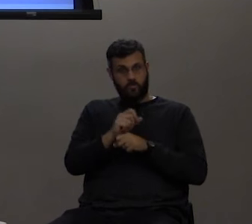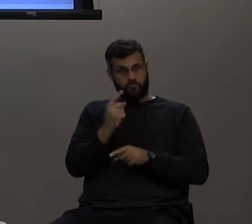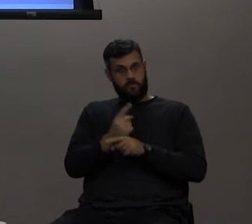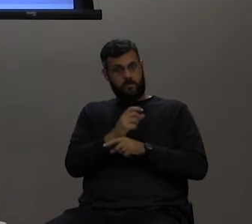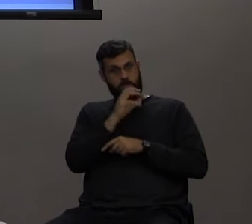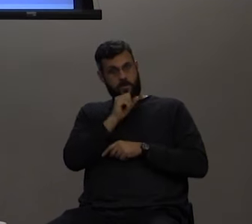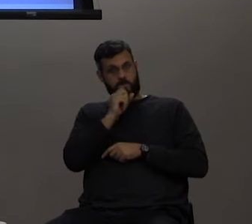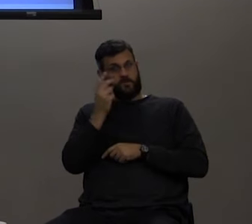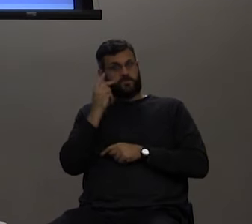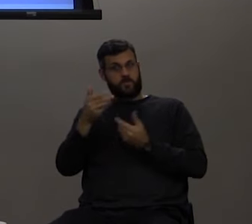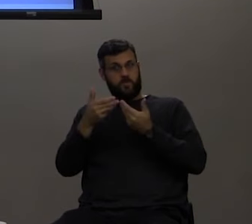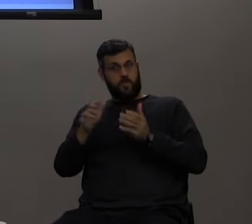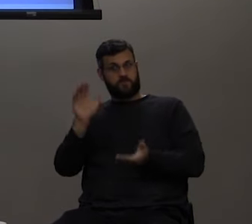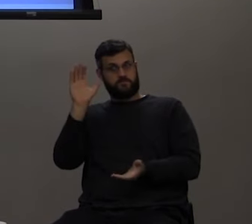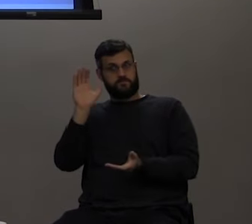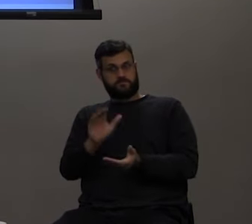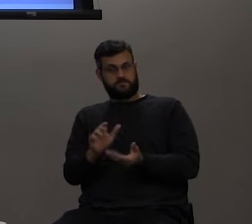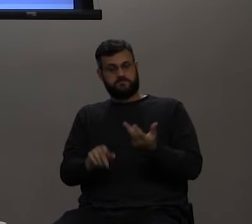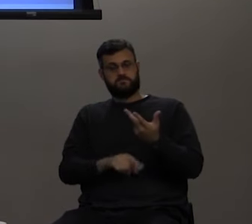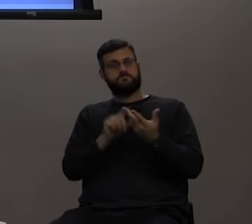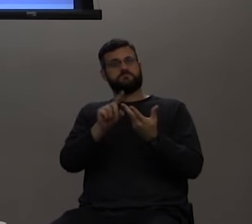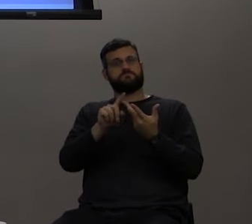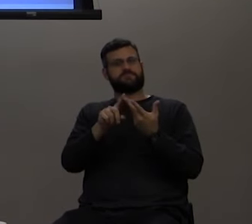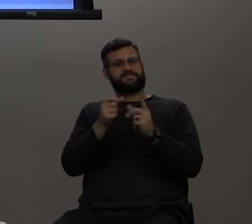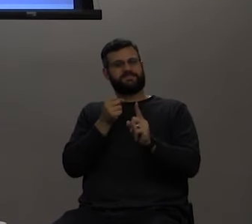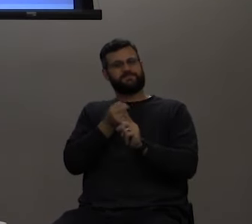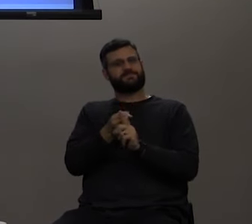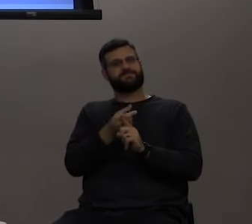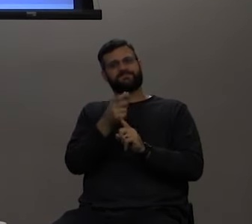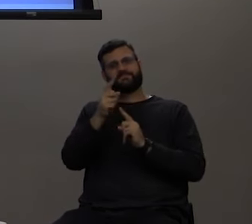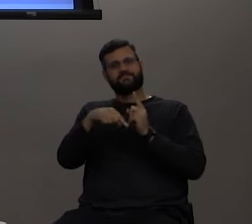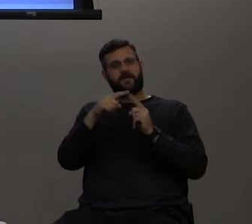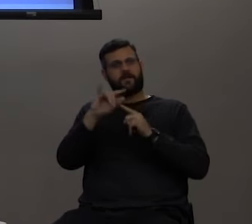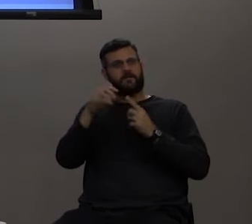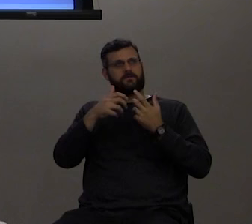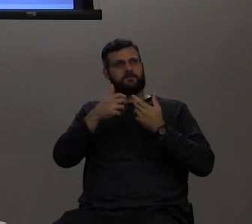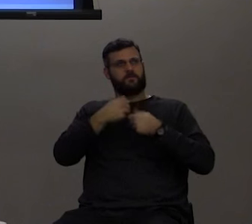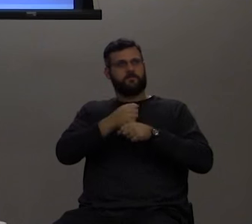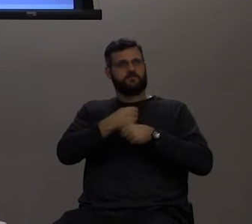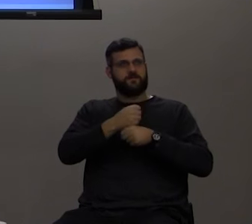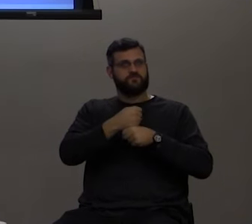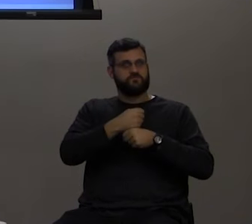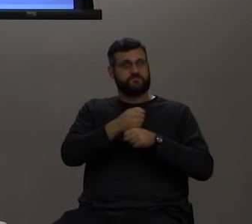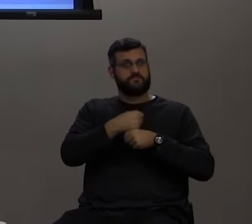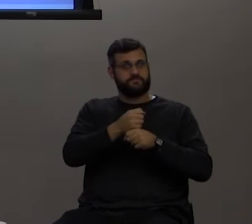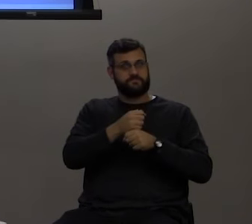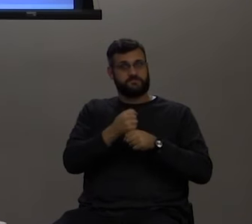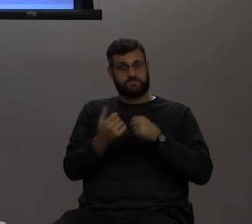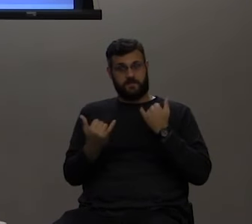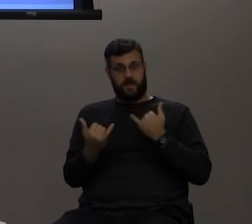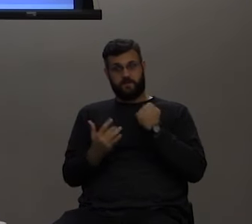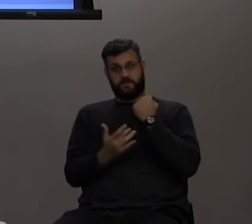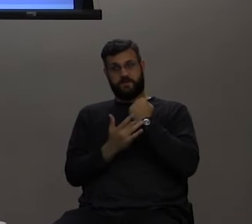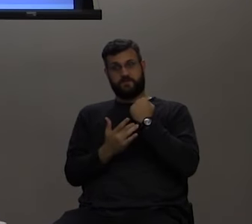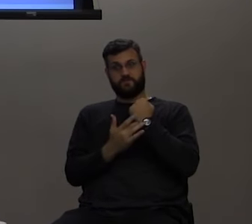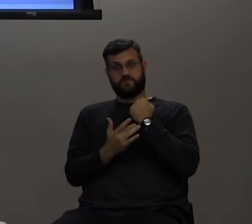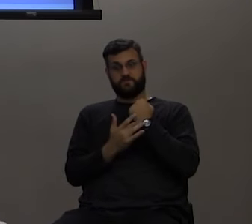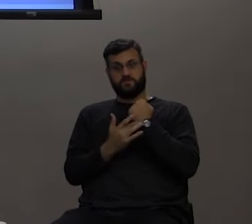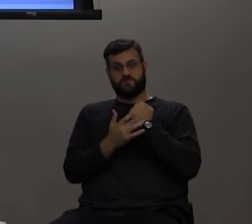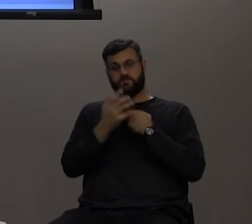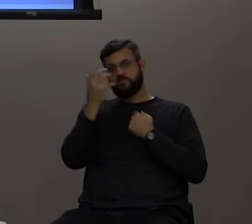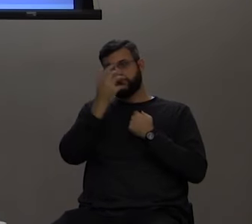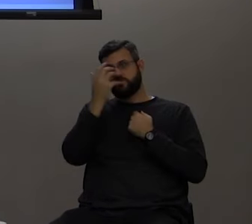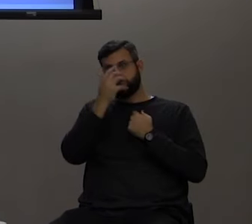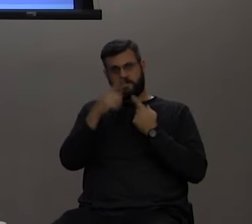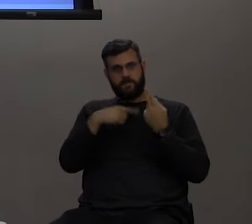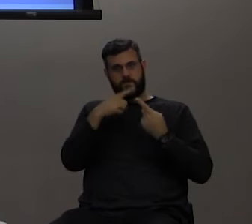force. And there is the impact, particularly in areas such as manufacturing, that technology has really had on